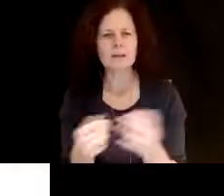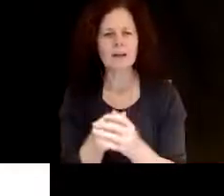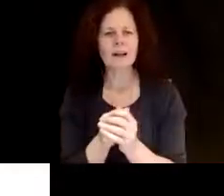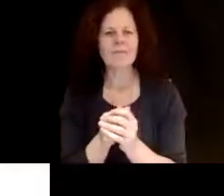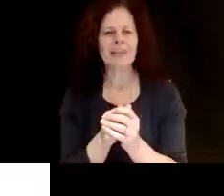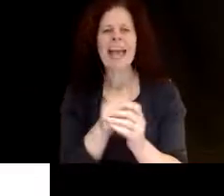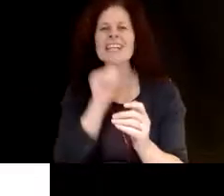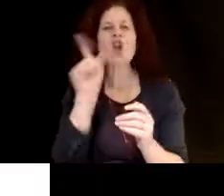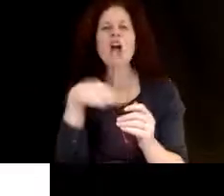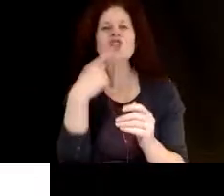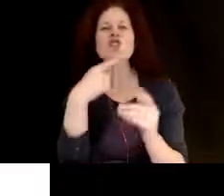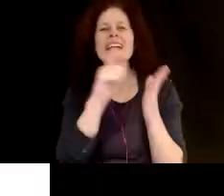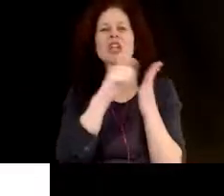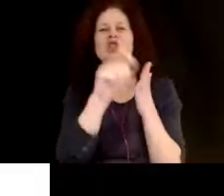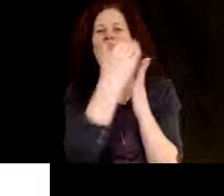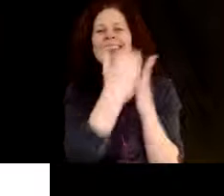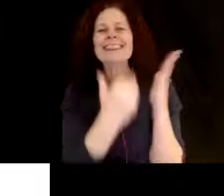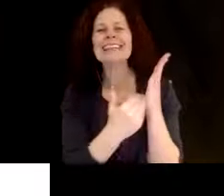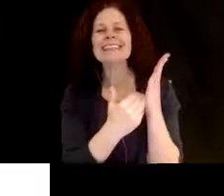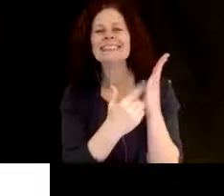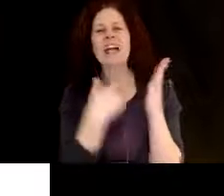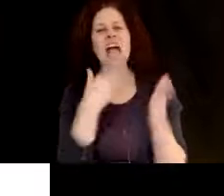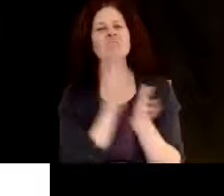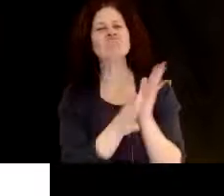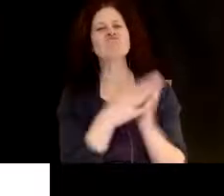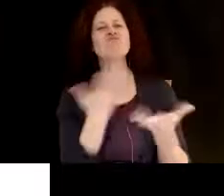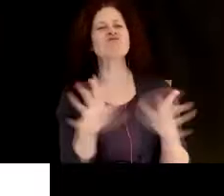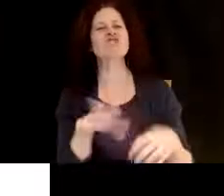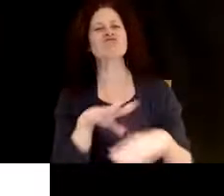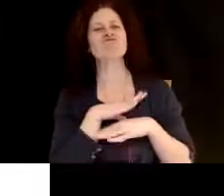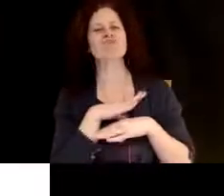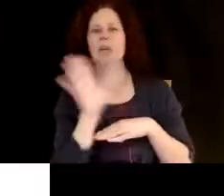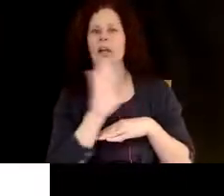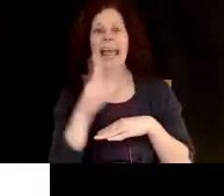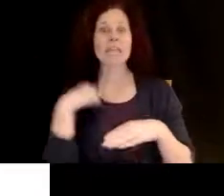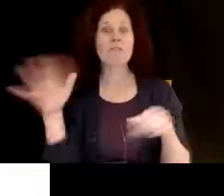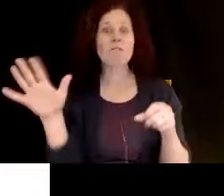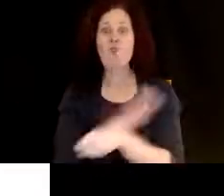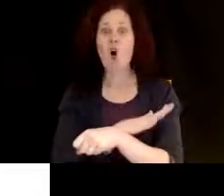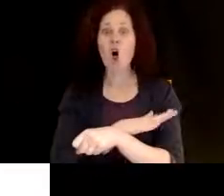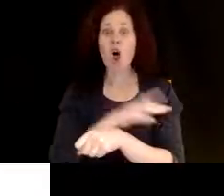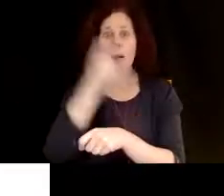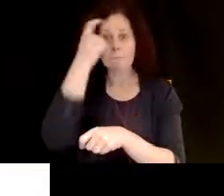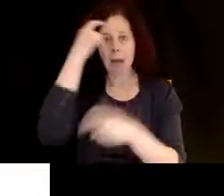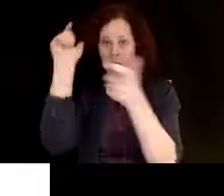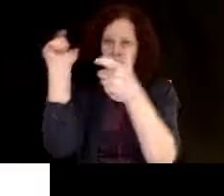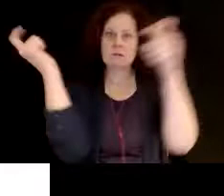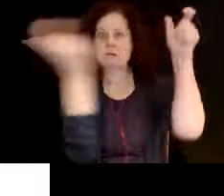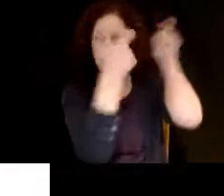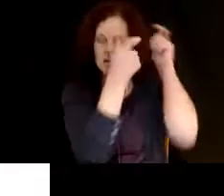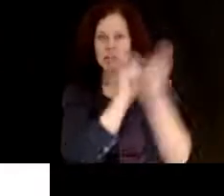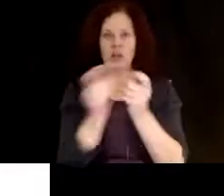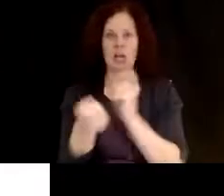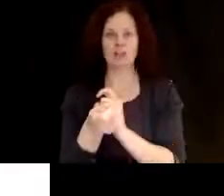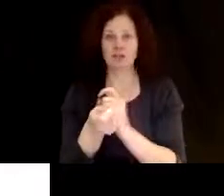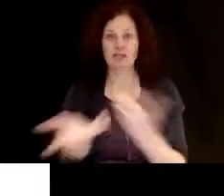what the intent of the ADA is, in my opinion. It's a complete philosophy change in the way that we look at and treat other people. It's a sense of